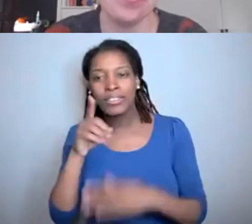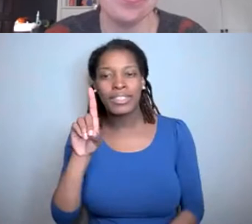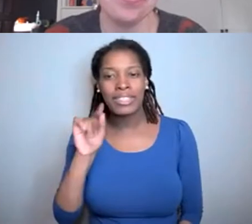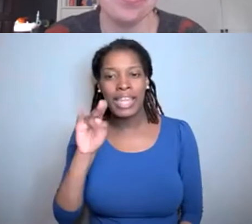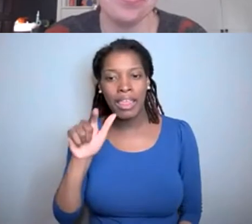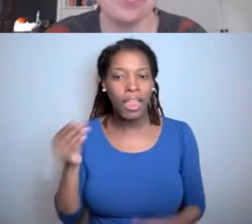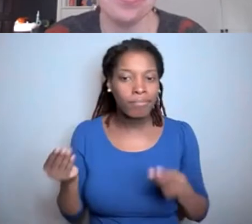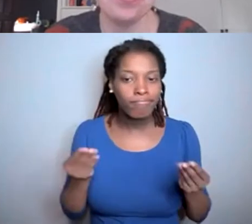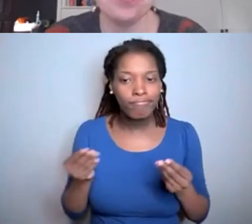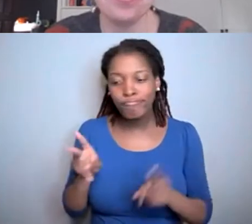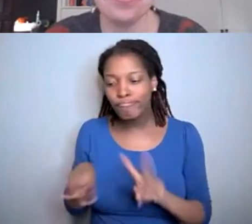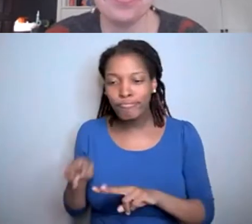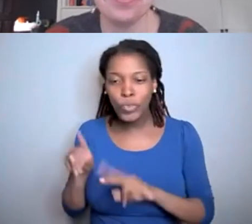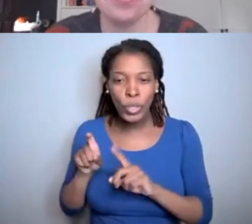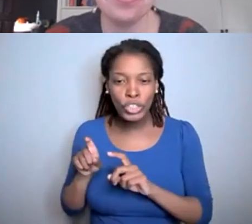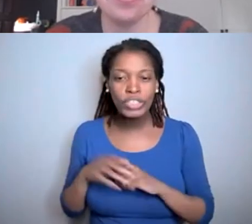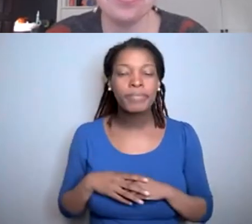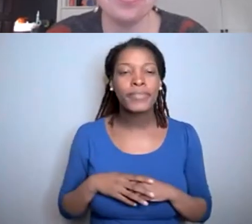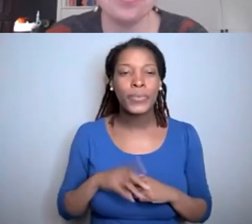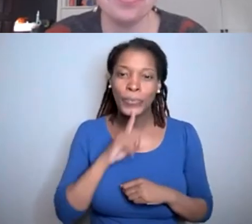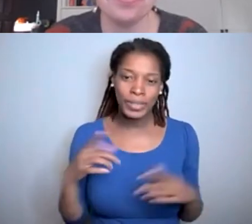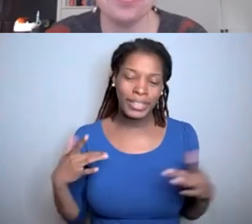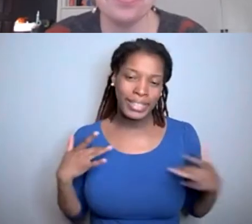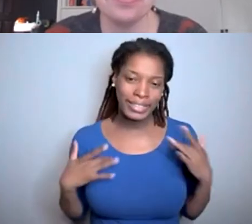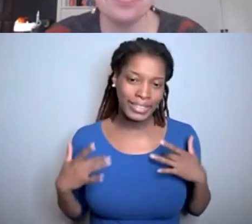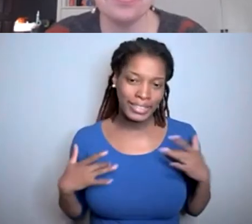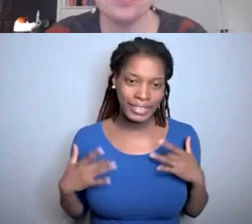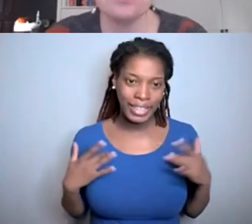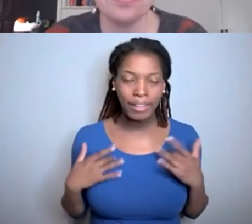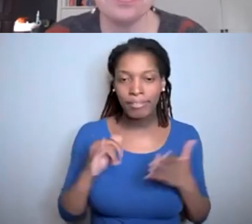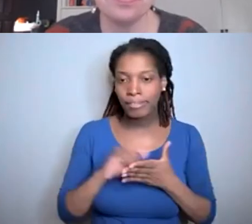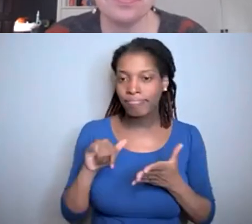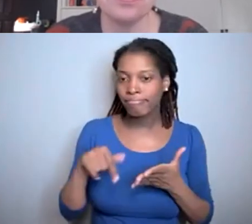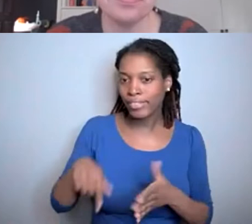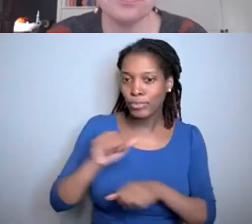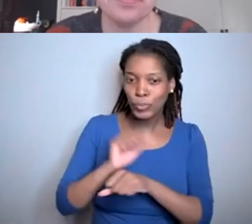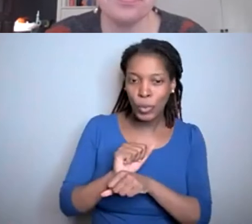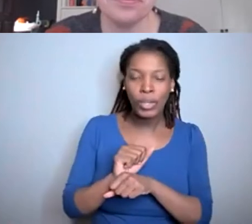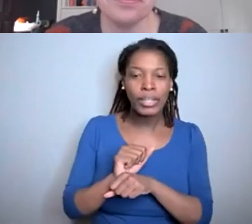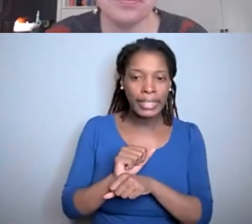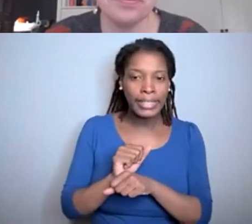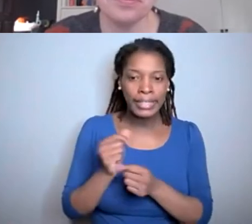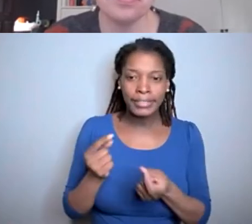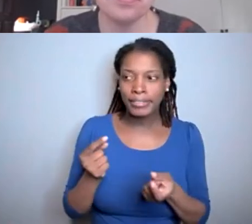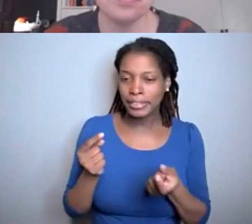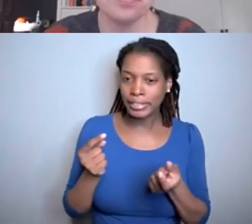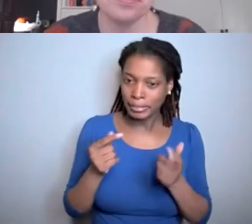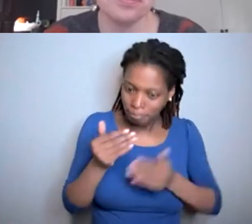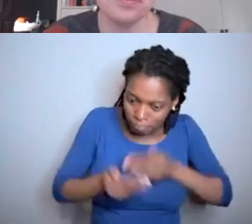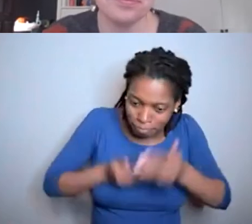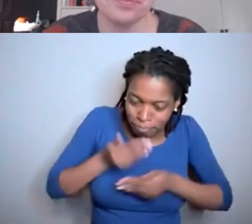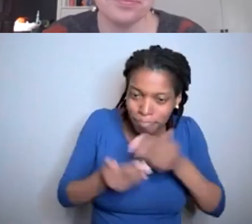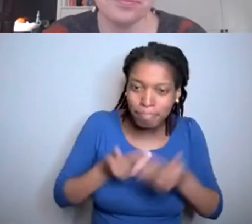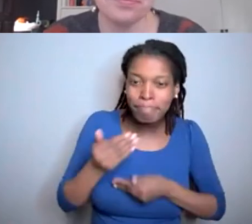are really excited that this work is coming to um to light and we're moving along in the process and um